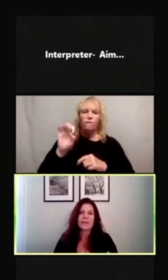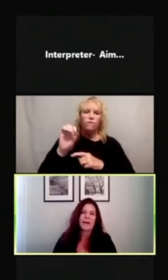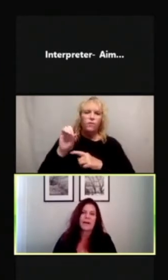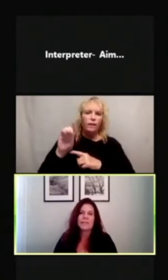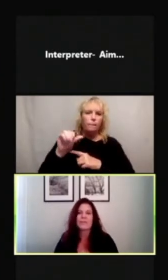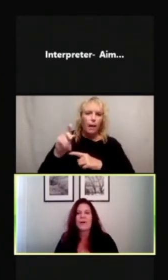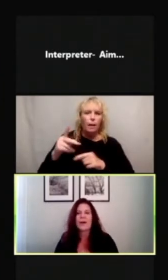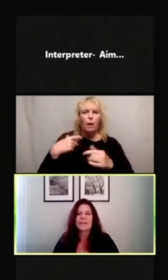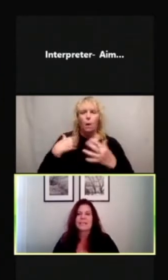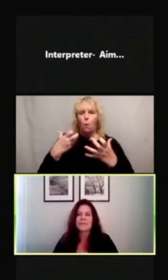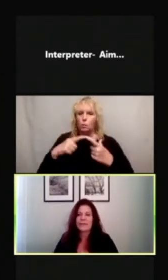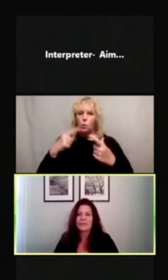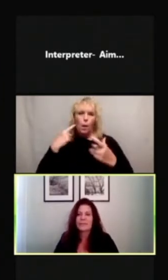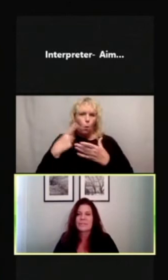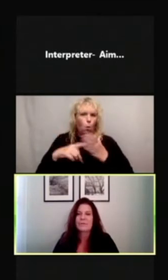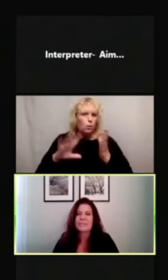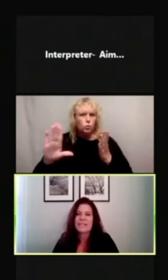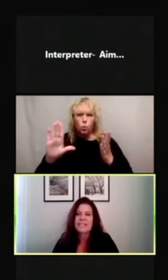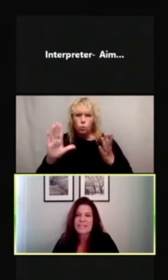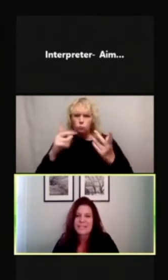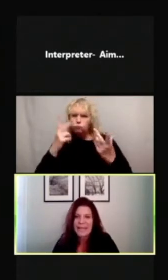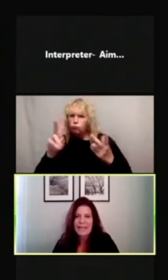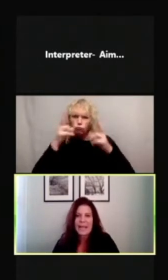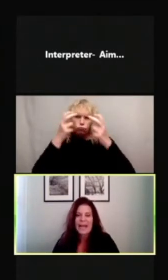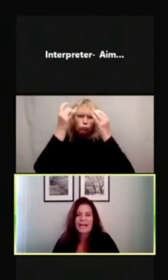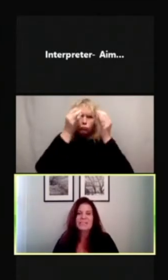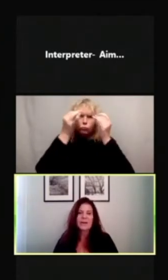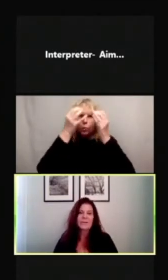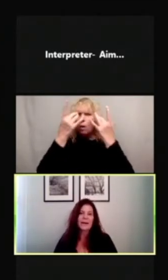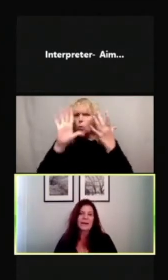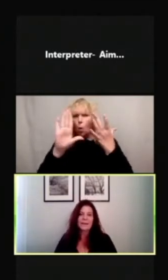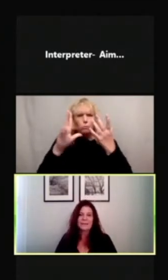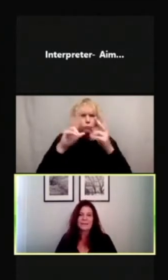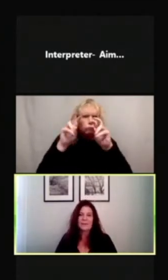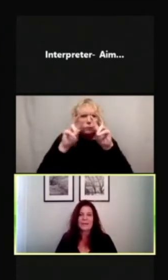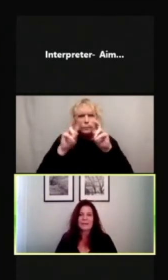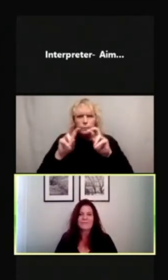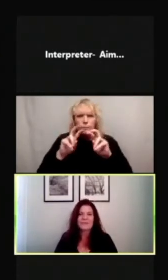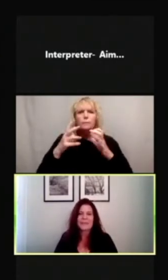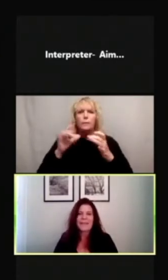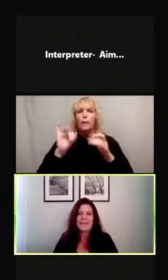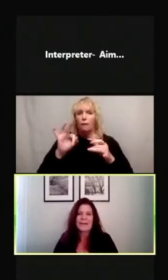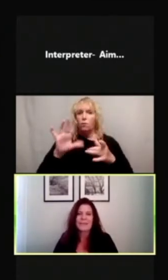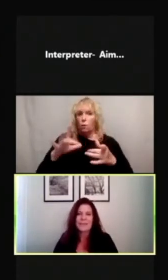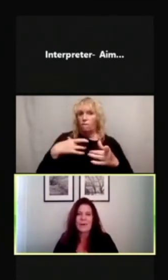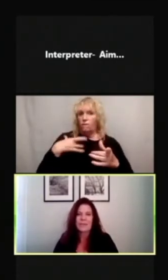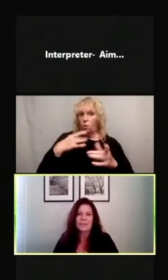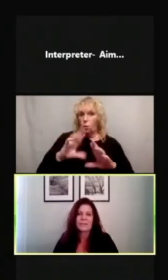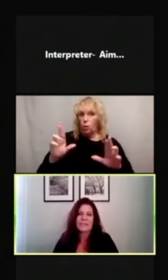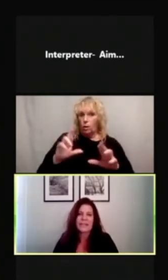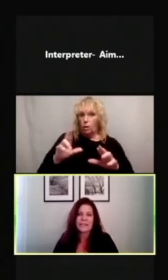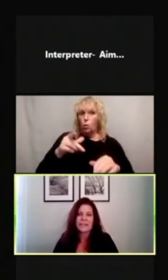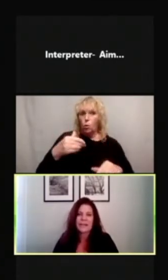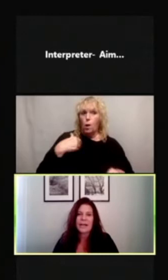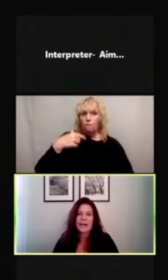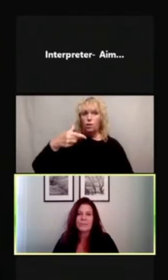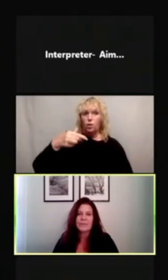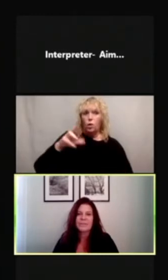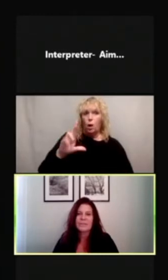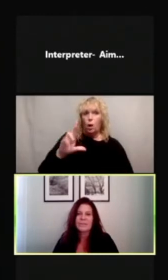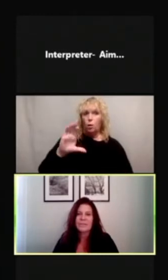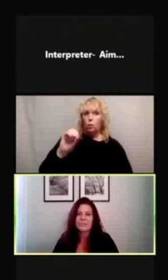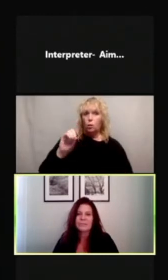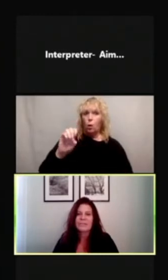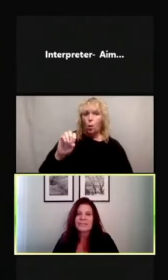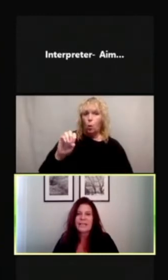hear what's going on and your thoughts as we go through this presentation today. So if you're up for it and have a QR code scanner,